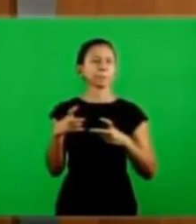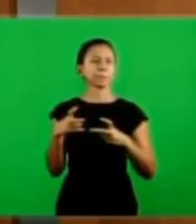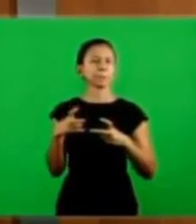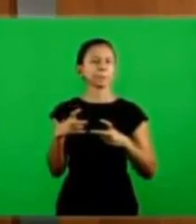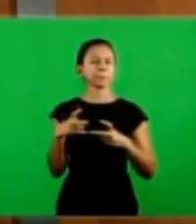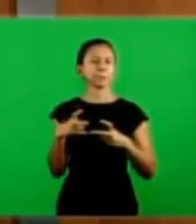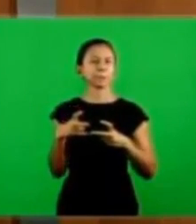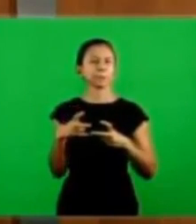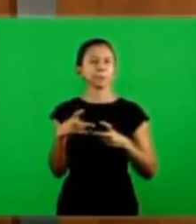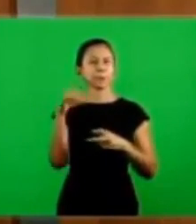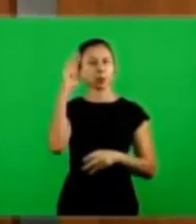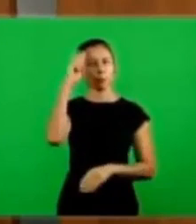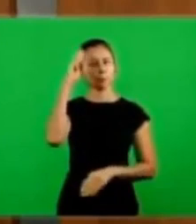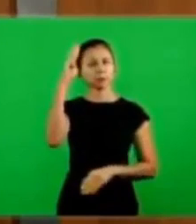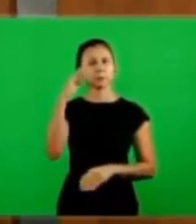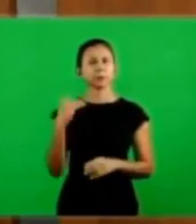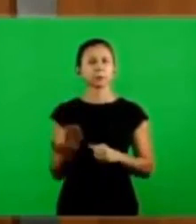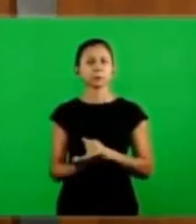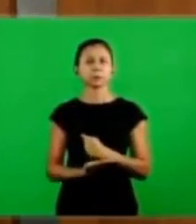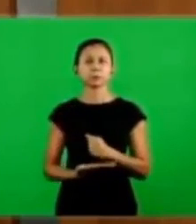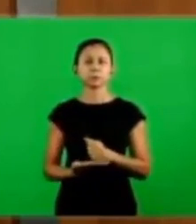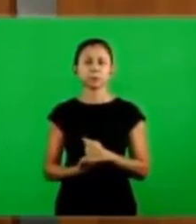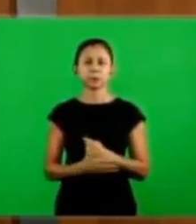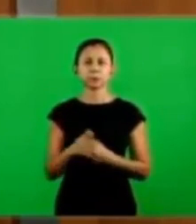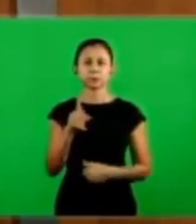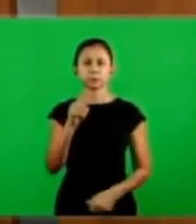let's identify